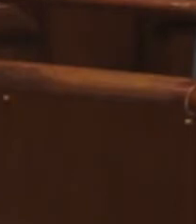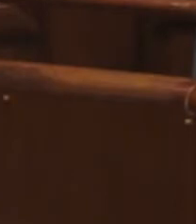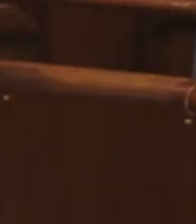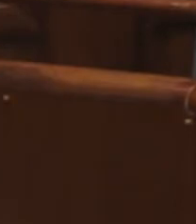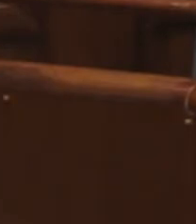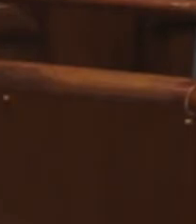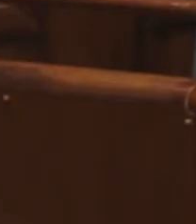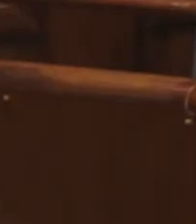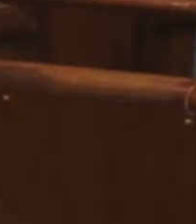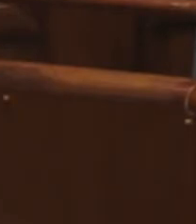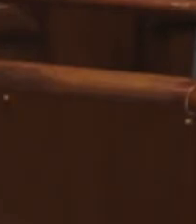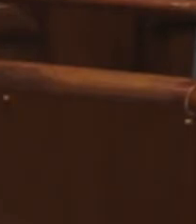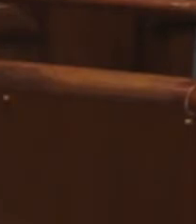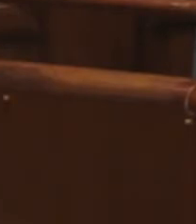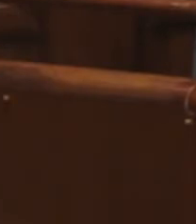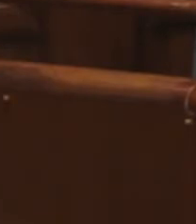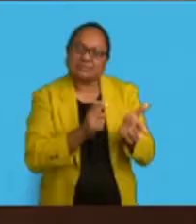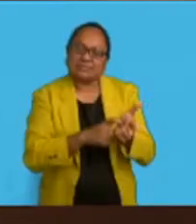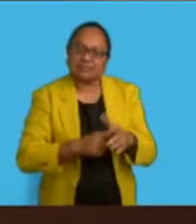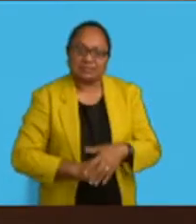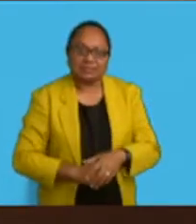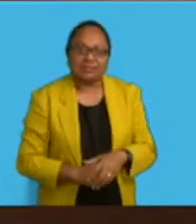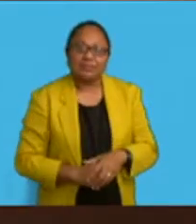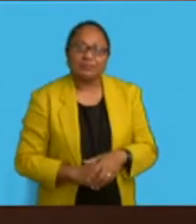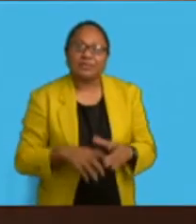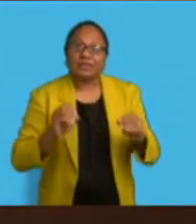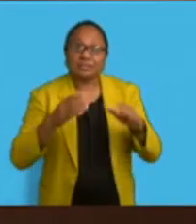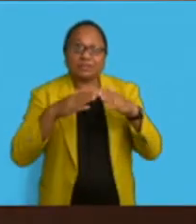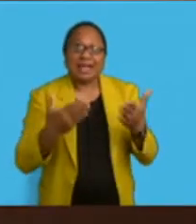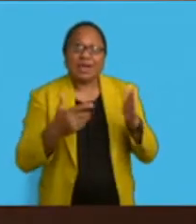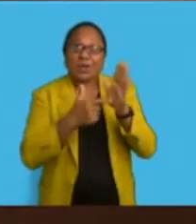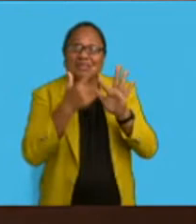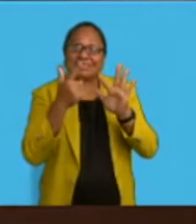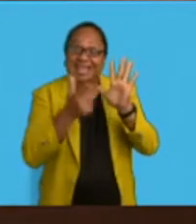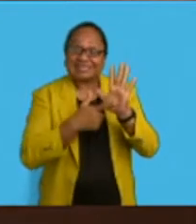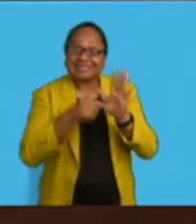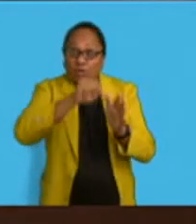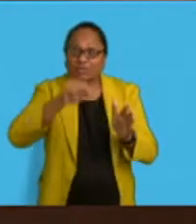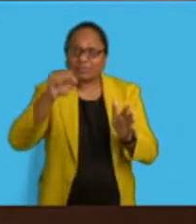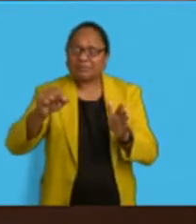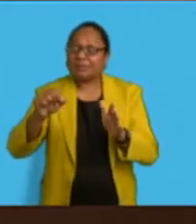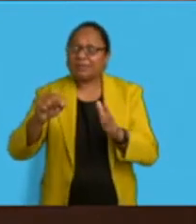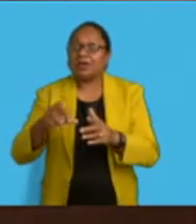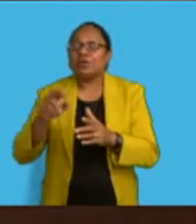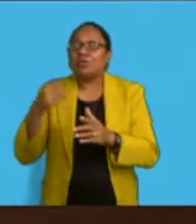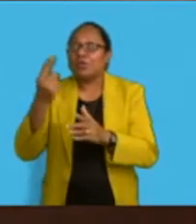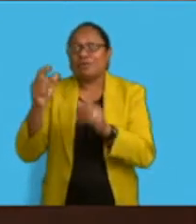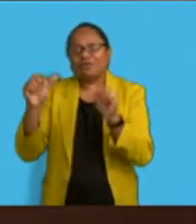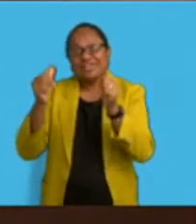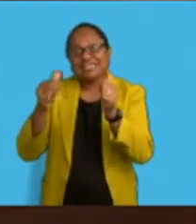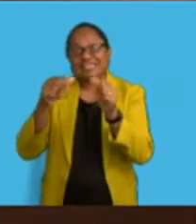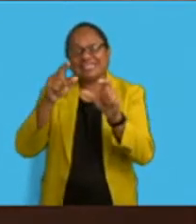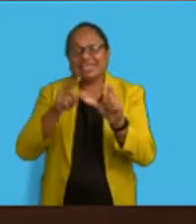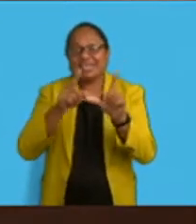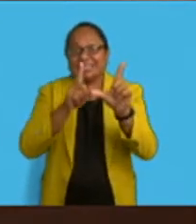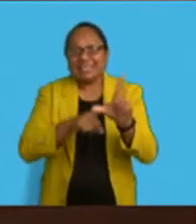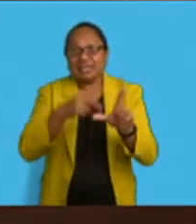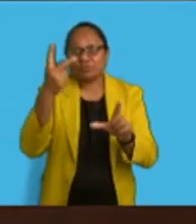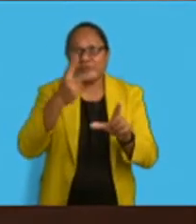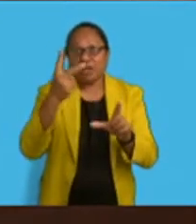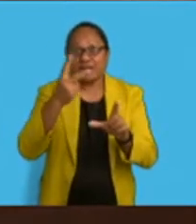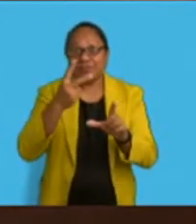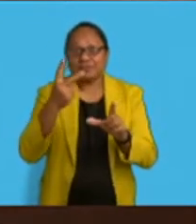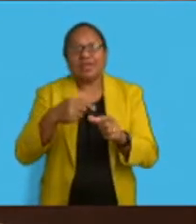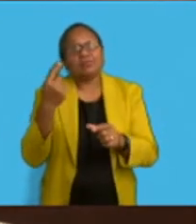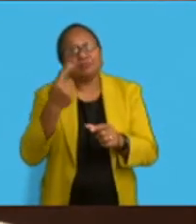debt has been paid off. We are also extending TELS eligibility for students who pass year 12 and who meet the minimum requirements